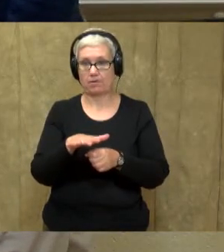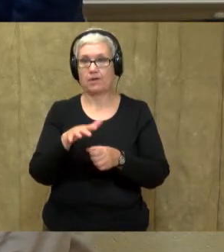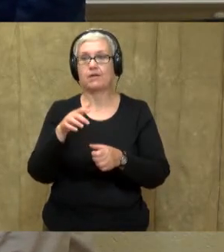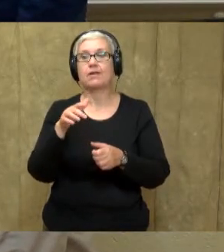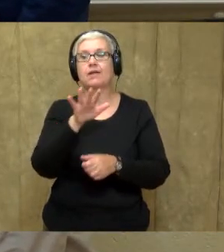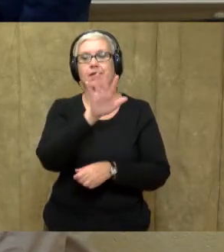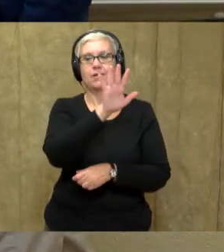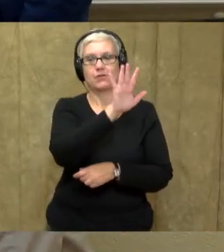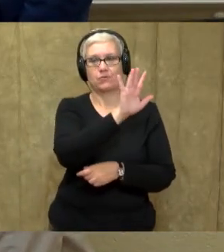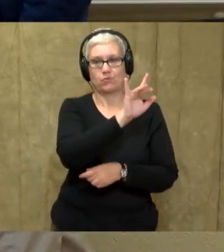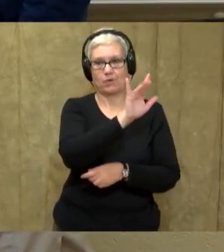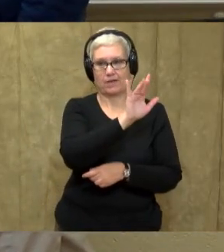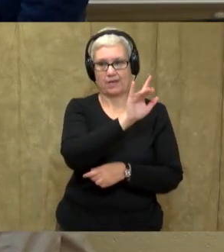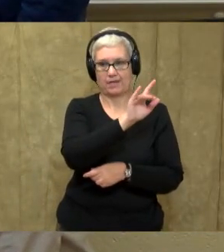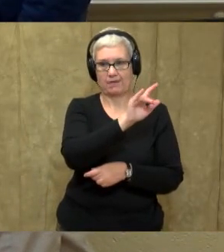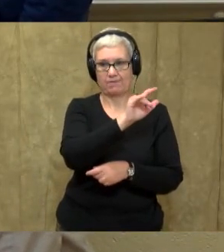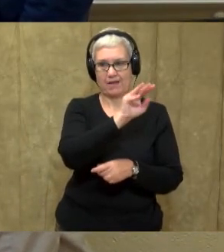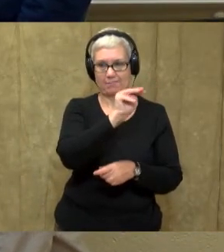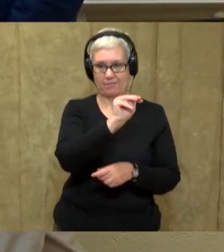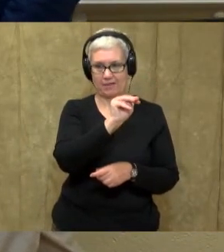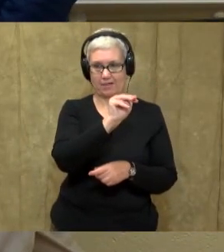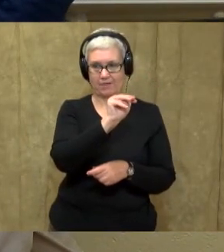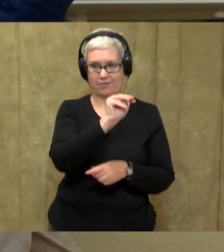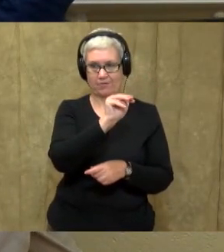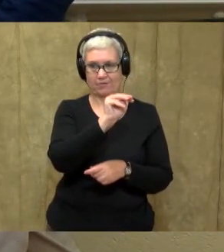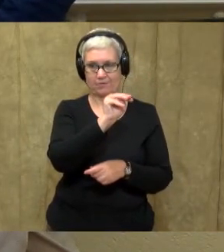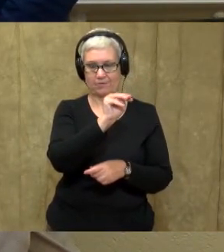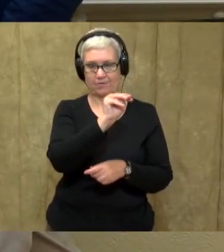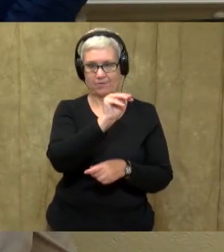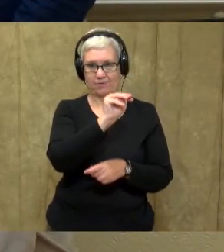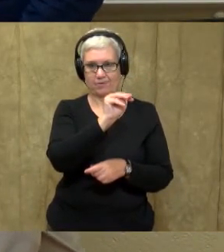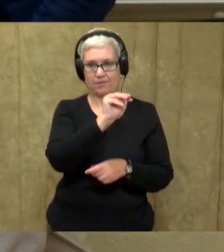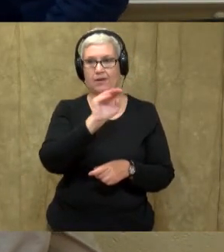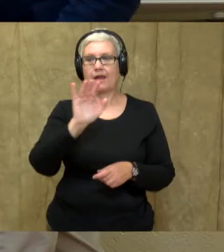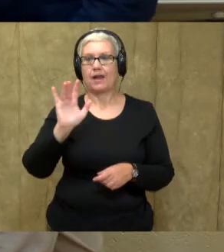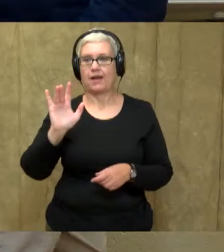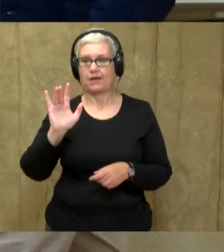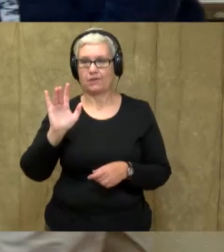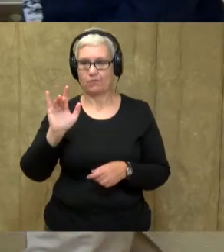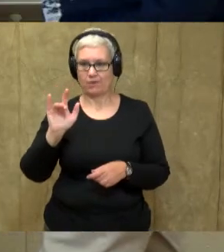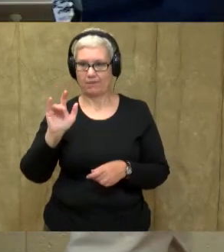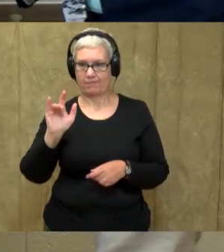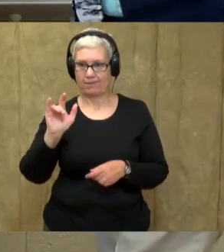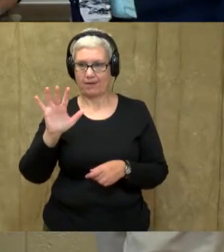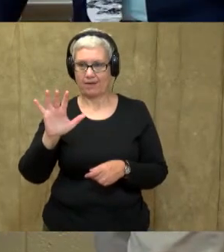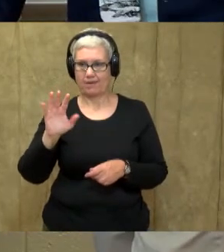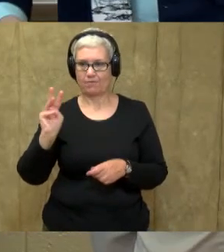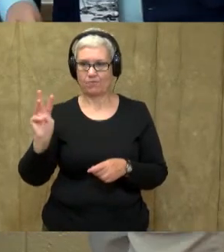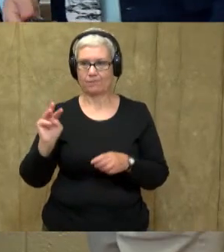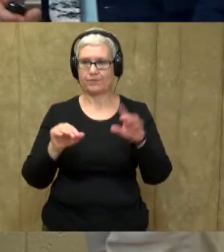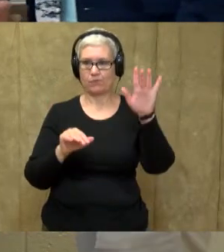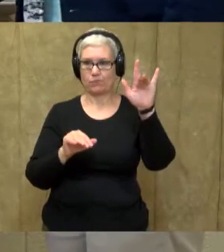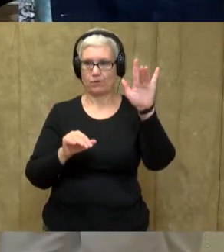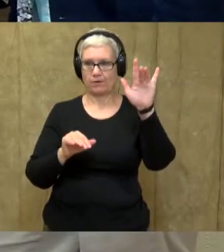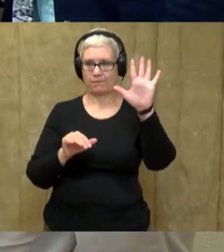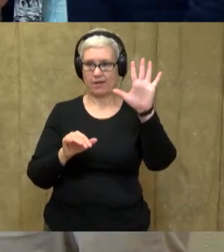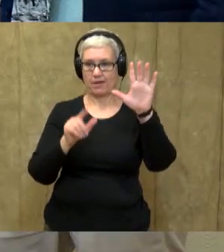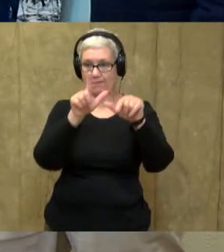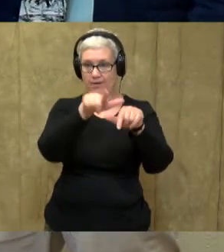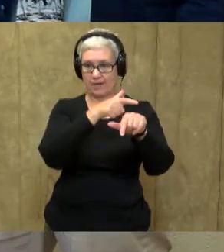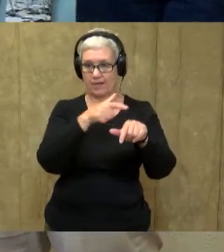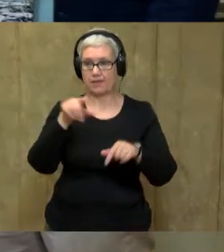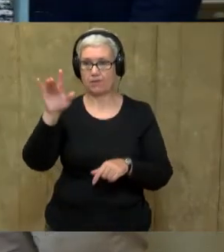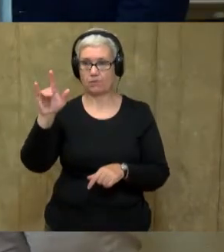the 25 meters for my length, and therefore the 25 meters for my width, is going to give me the largest possible area